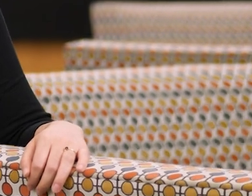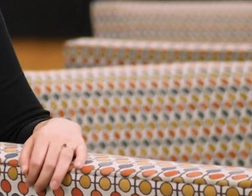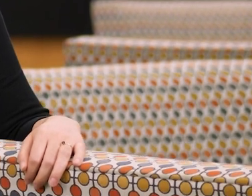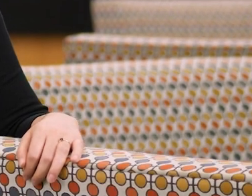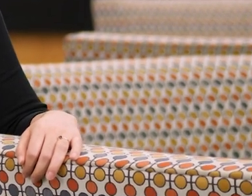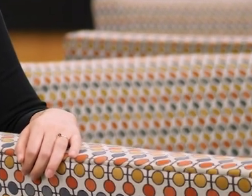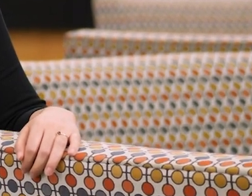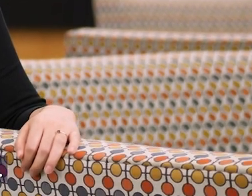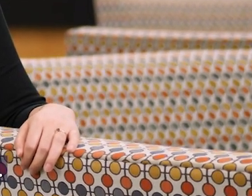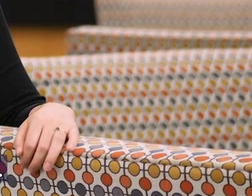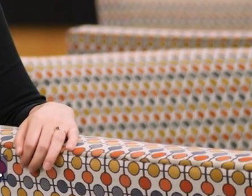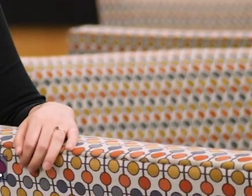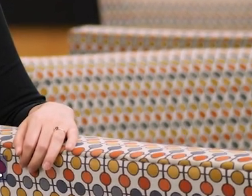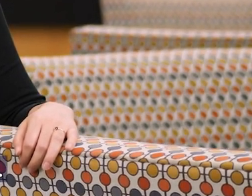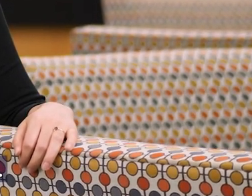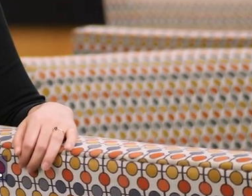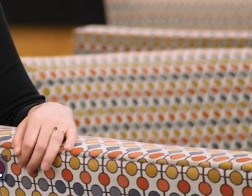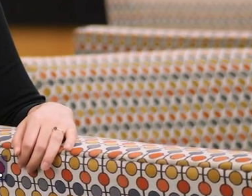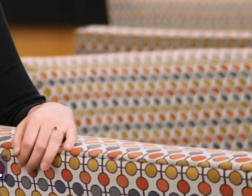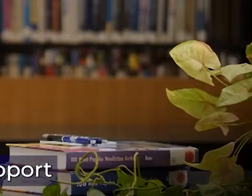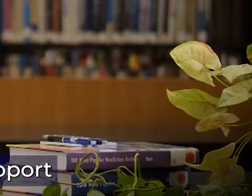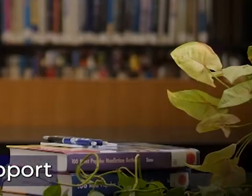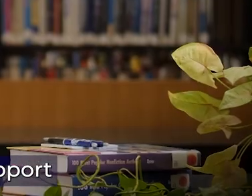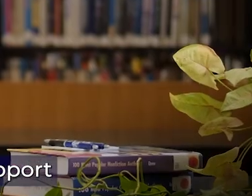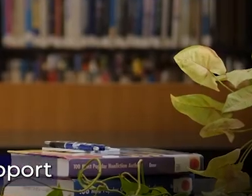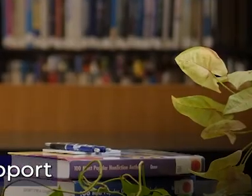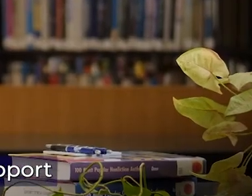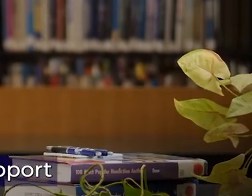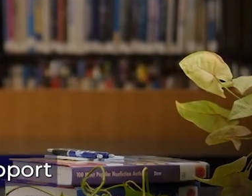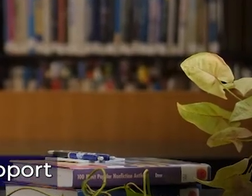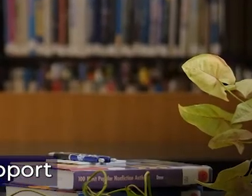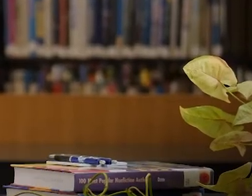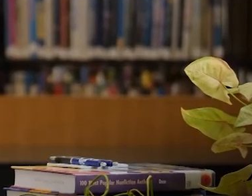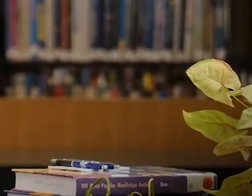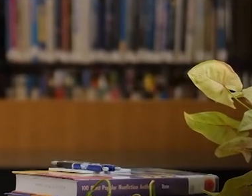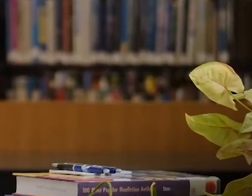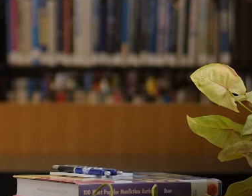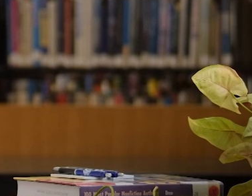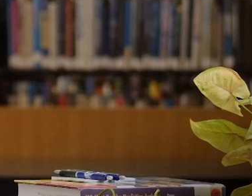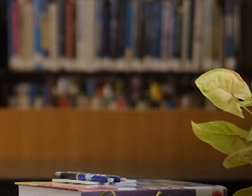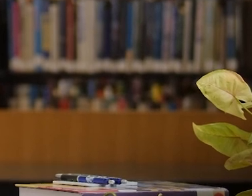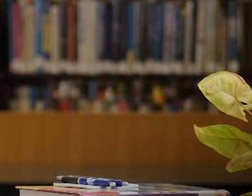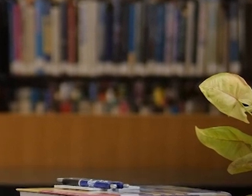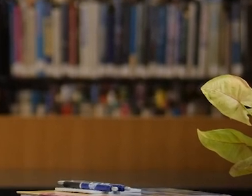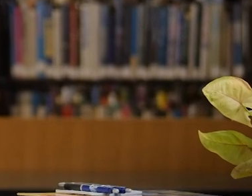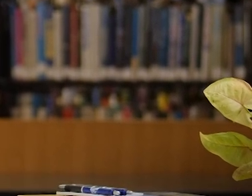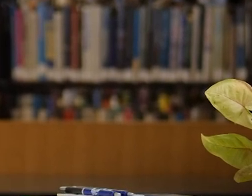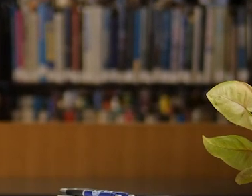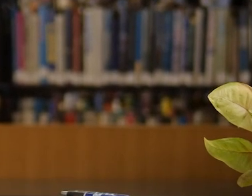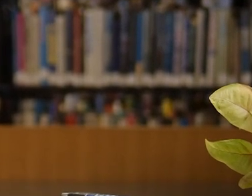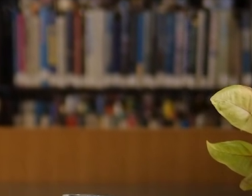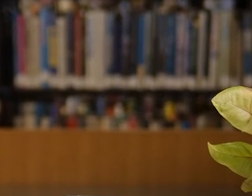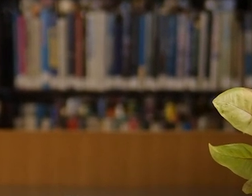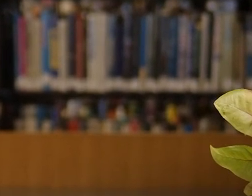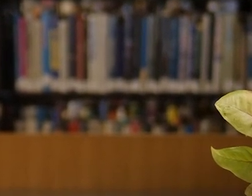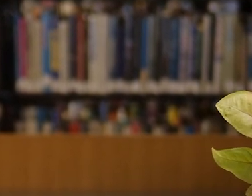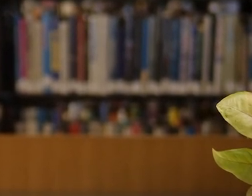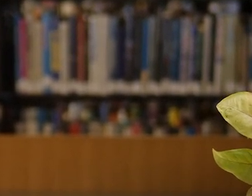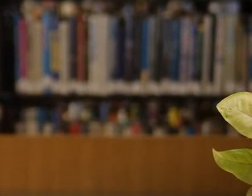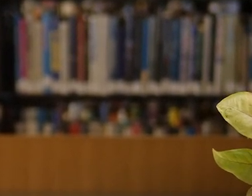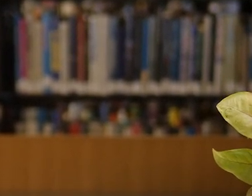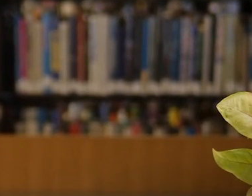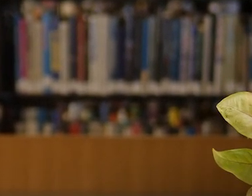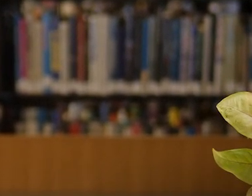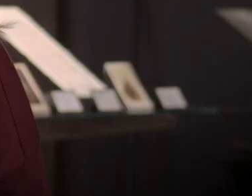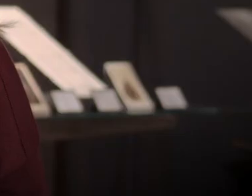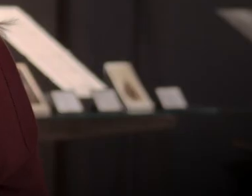enriching programs, diverse collections of books, and more. Thank you for your unwavering support over the years. It's the foundation around which we build our staff and